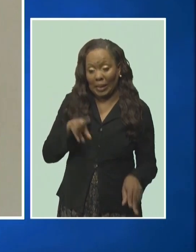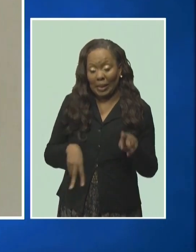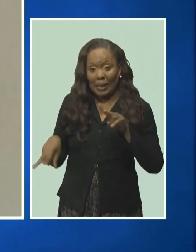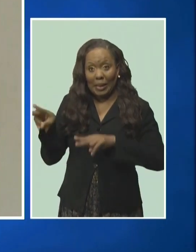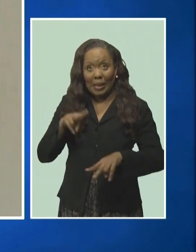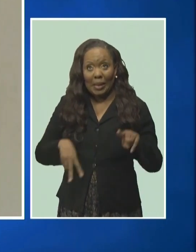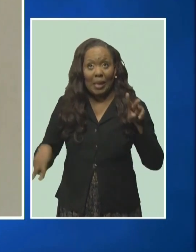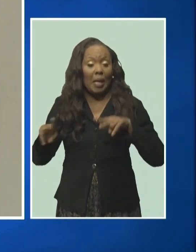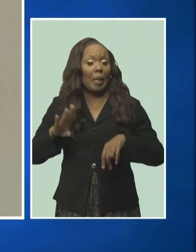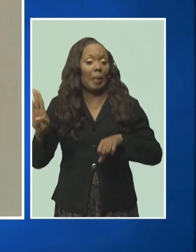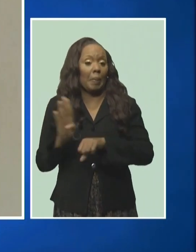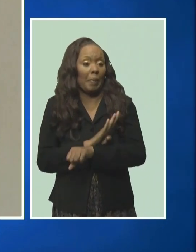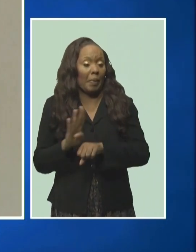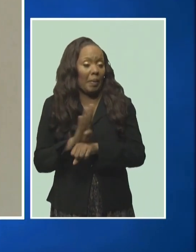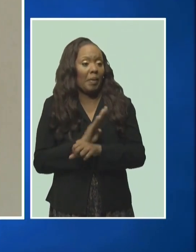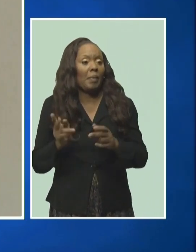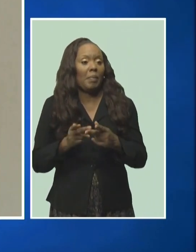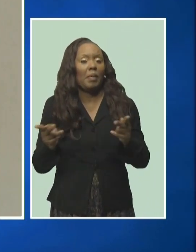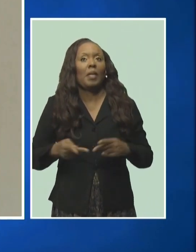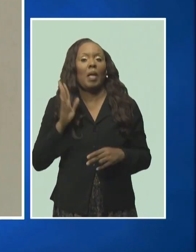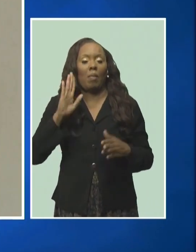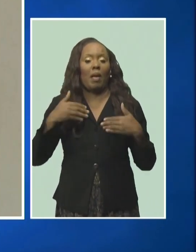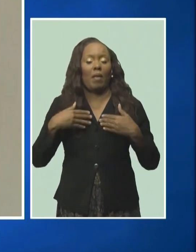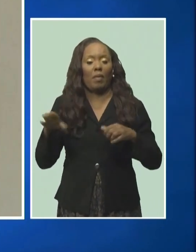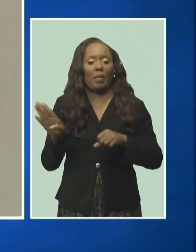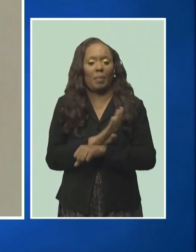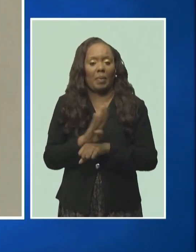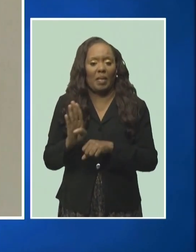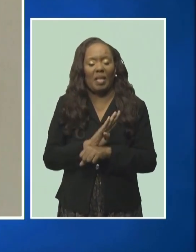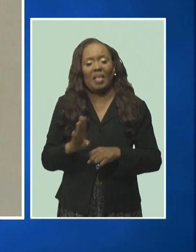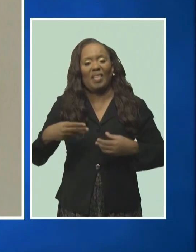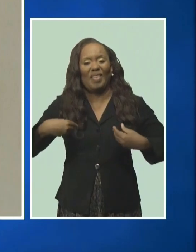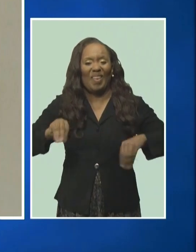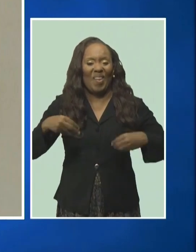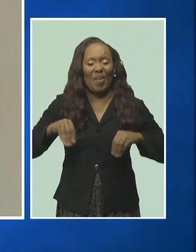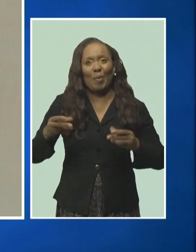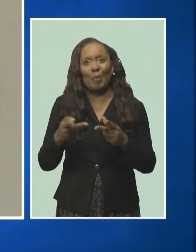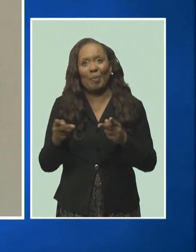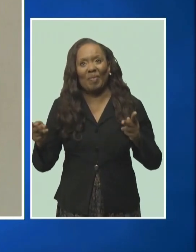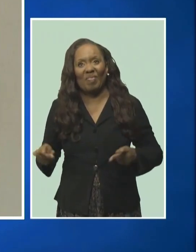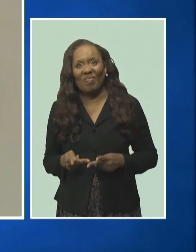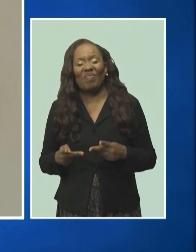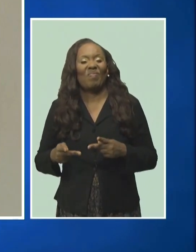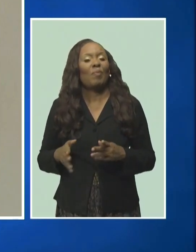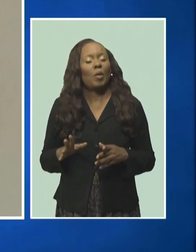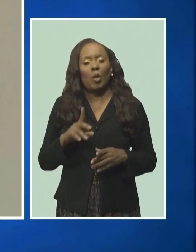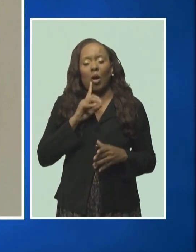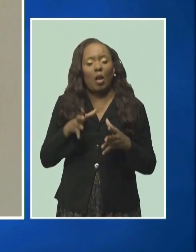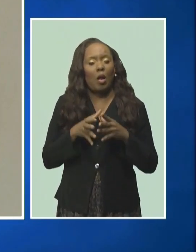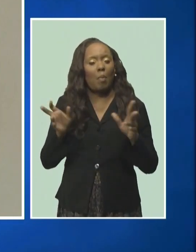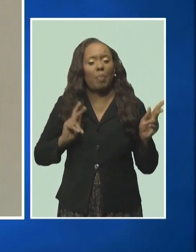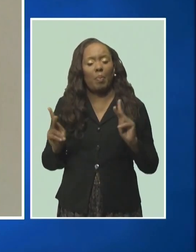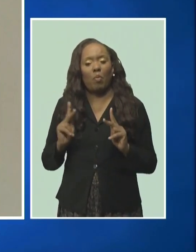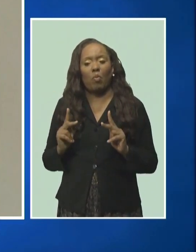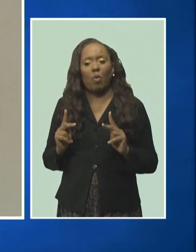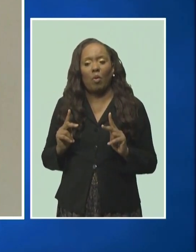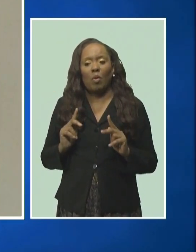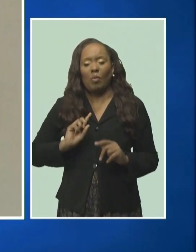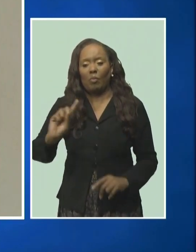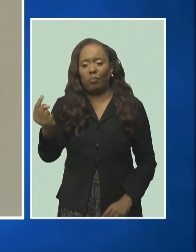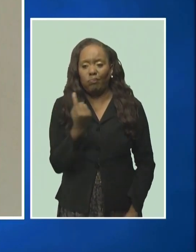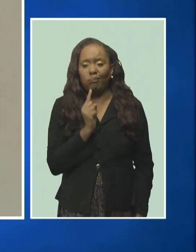mark the anniversary throughout the week. Communications specialist Shane Seeley provided further insight on the activities on Morning